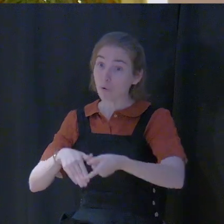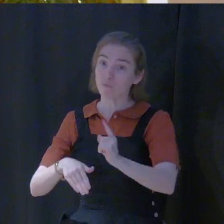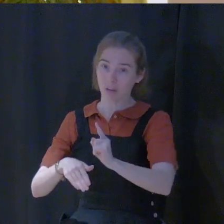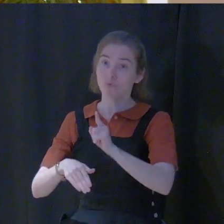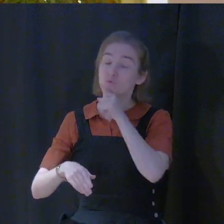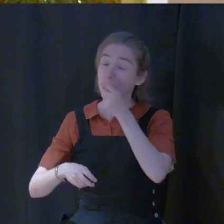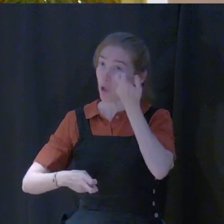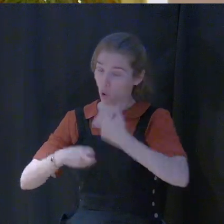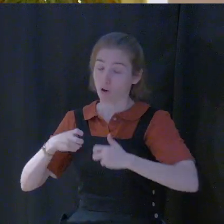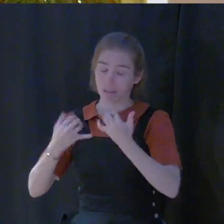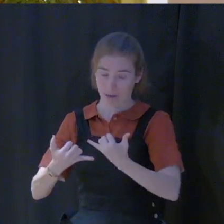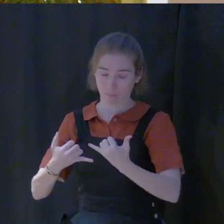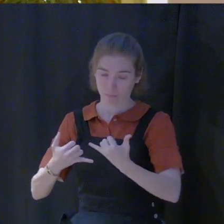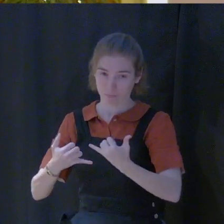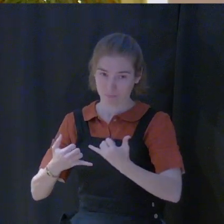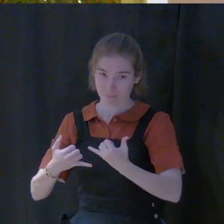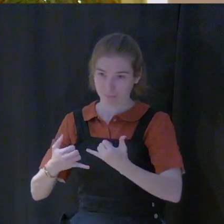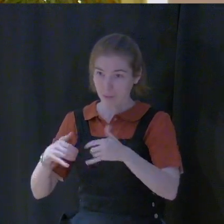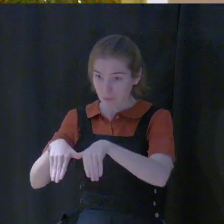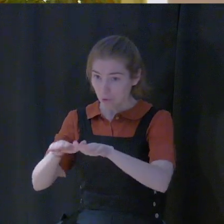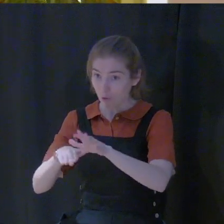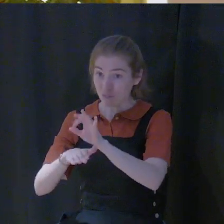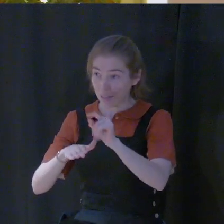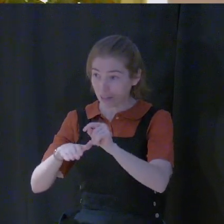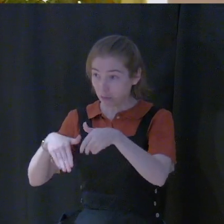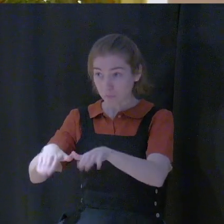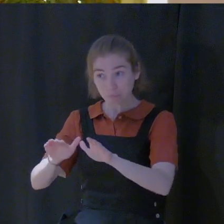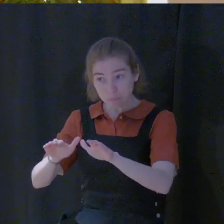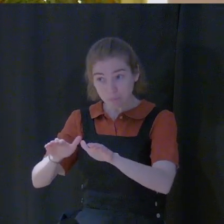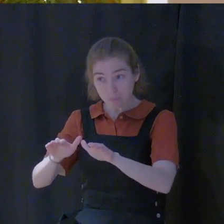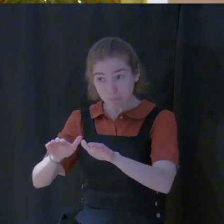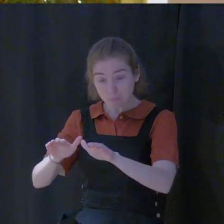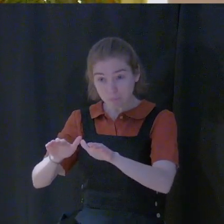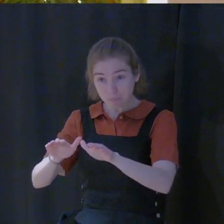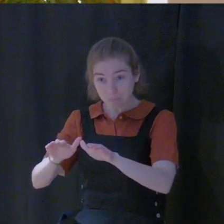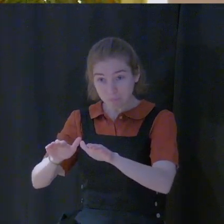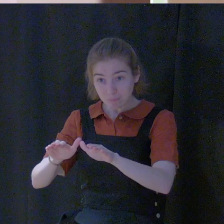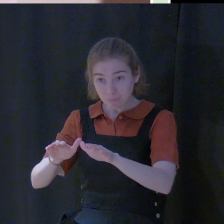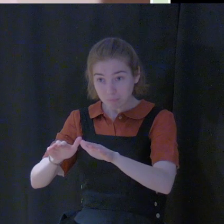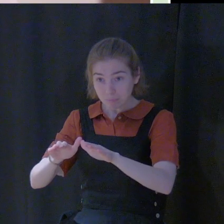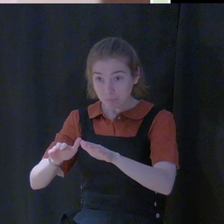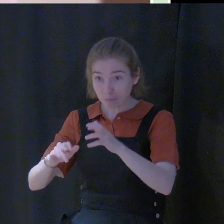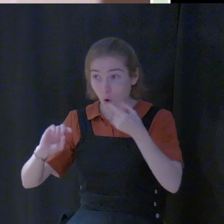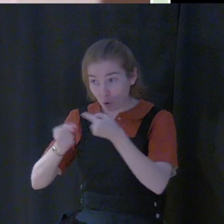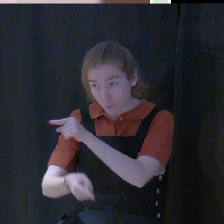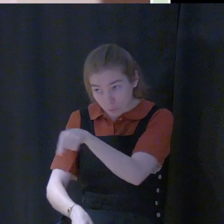hard. Okay? I'm going to step really hard.